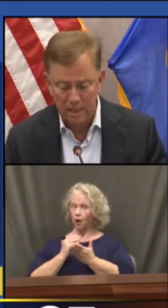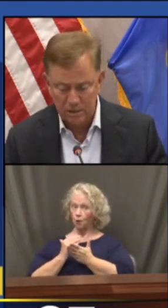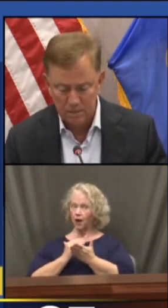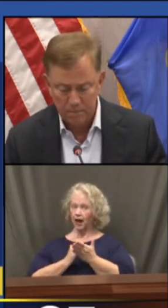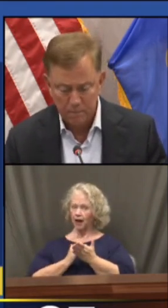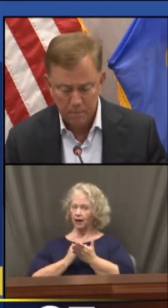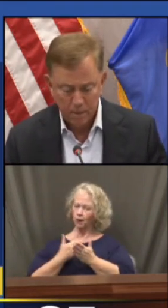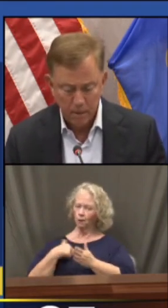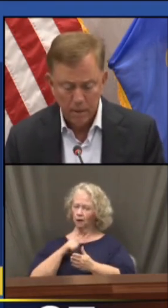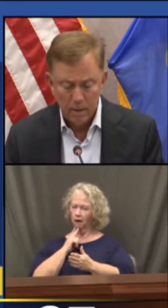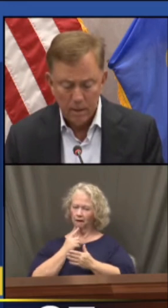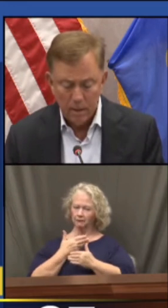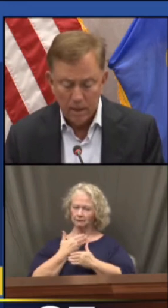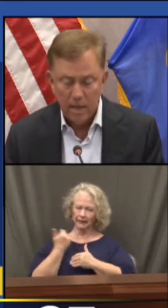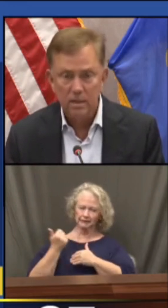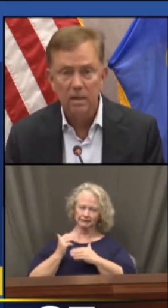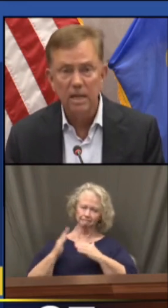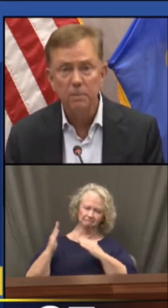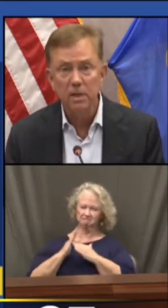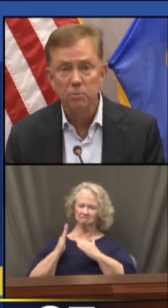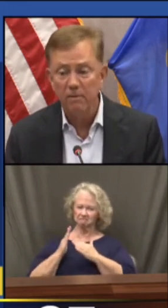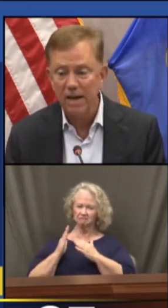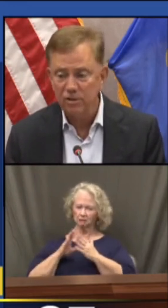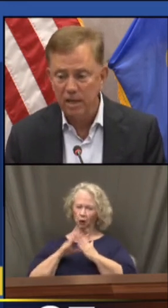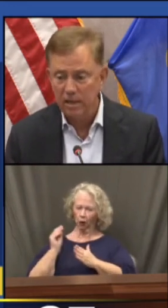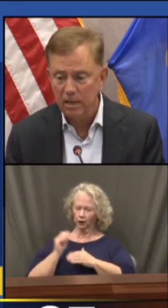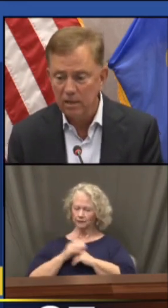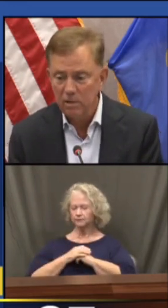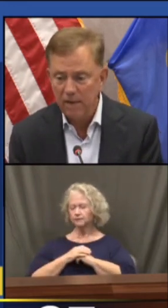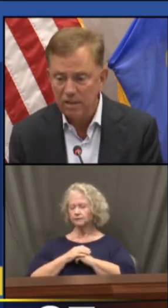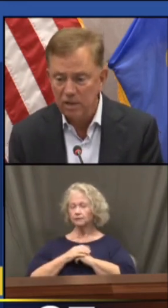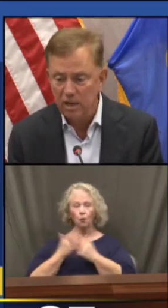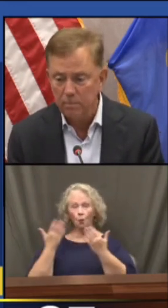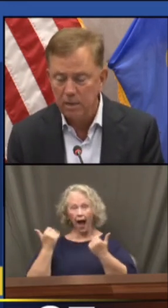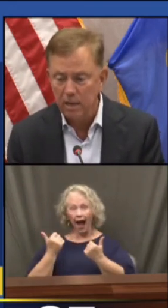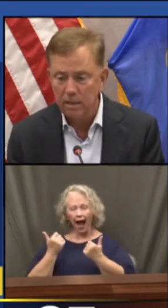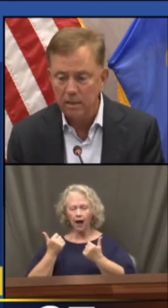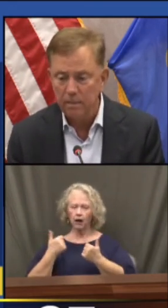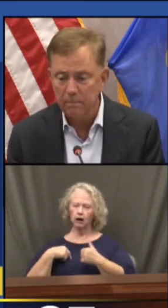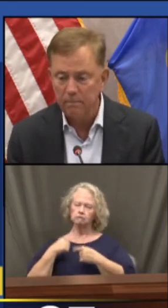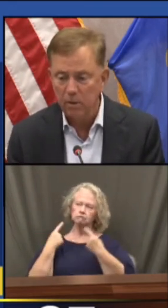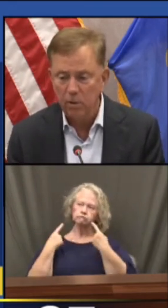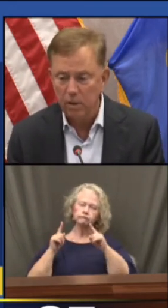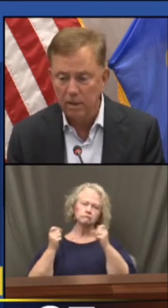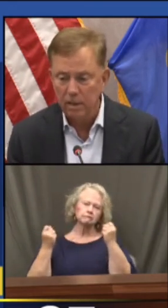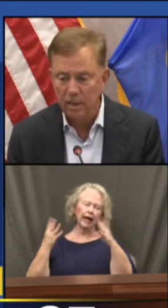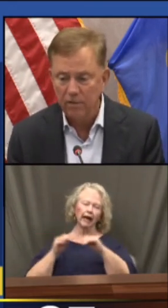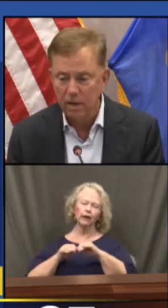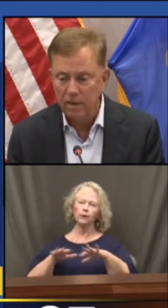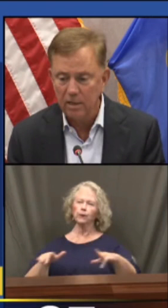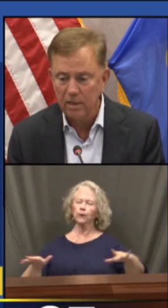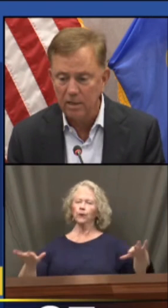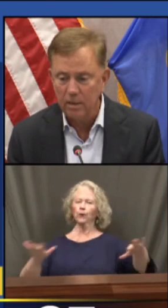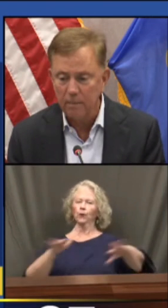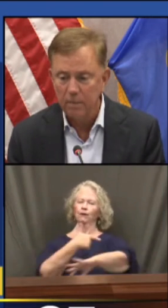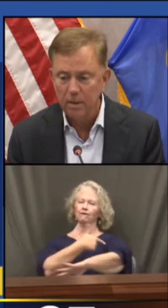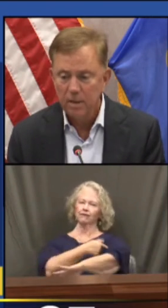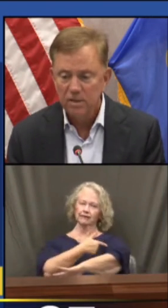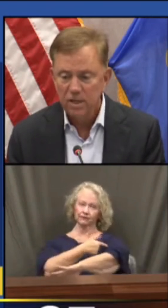in class. And that's because we're vaccinated. Here's the vaccine update very quickly to give you an